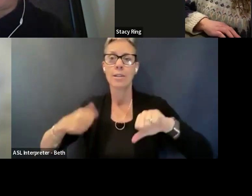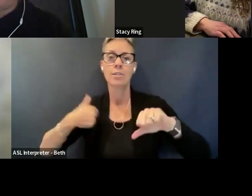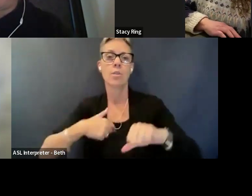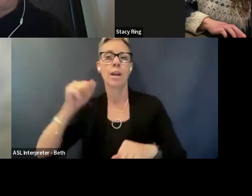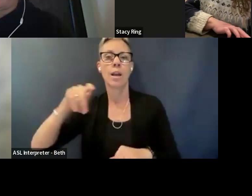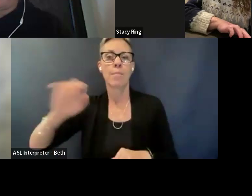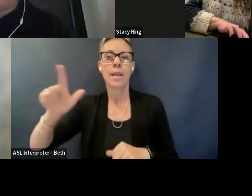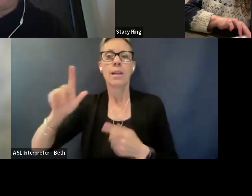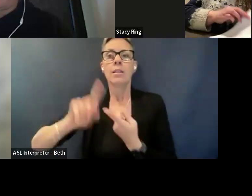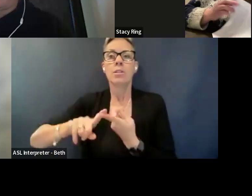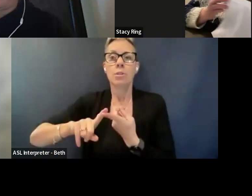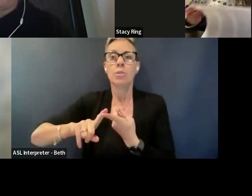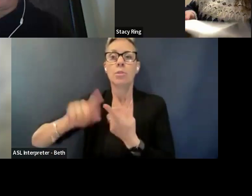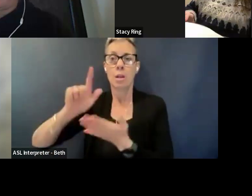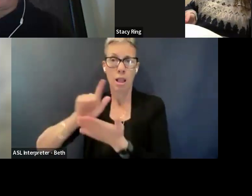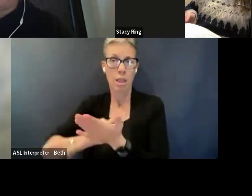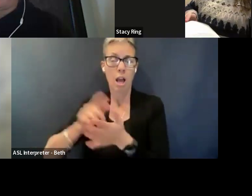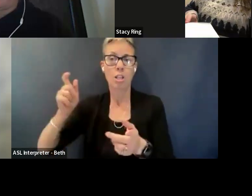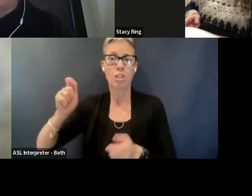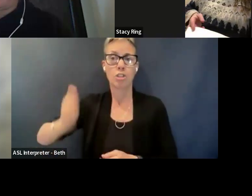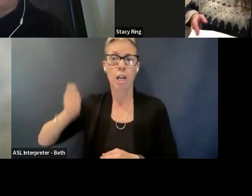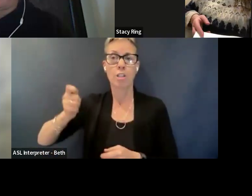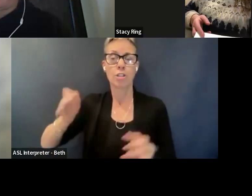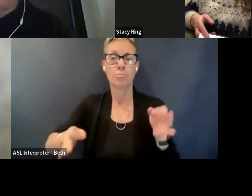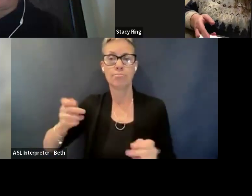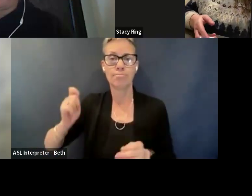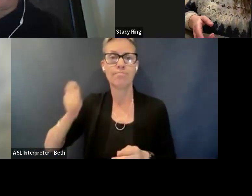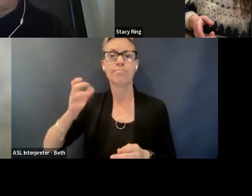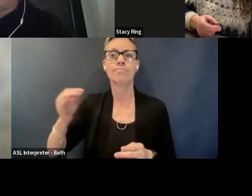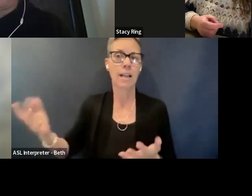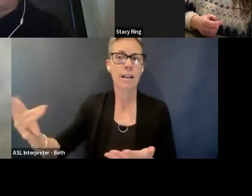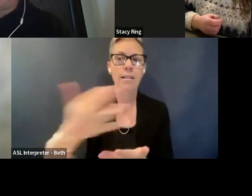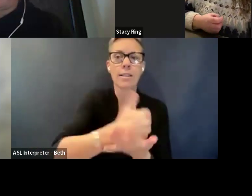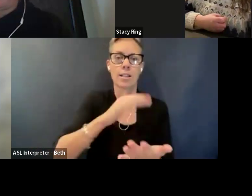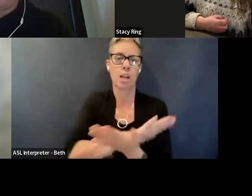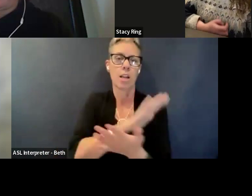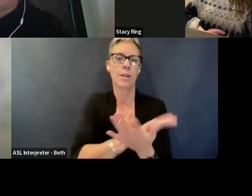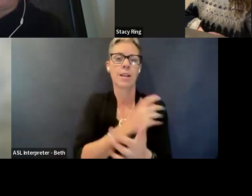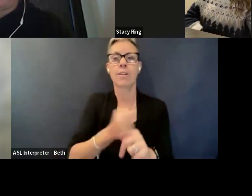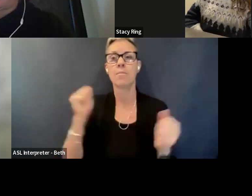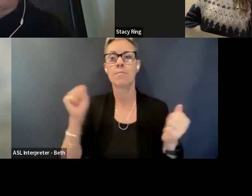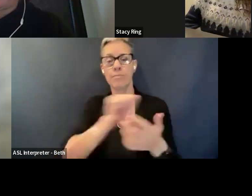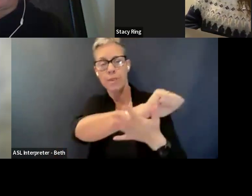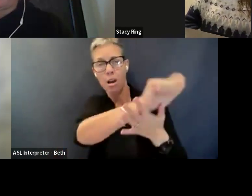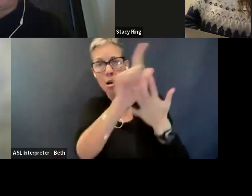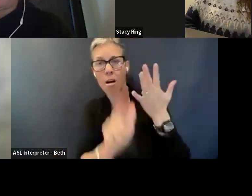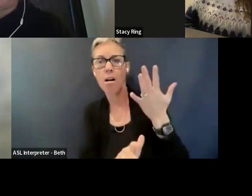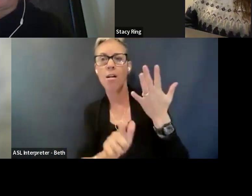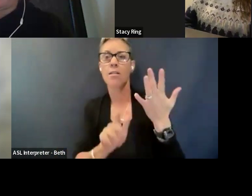judge. And we did that. I got documentation from all 5 of his medical and